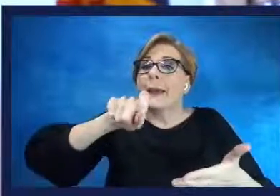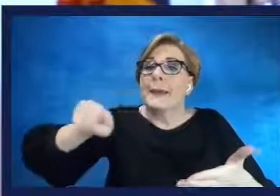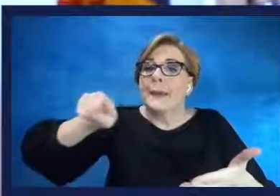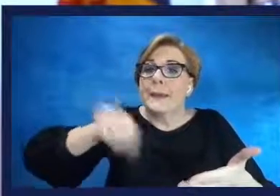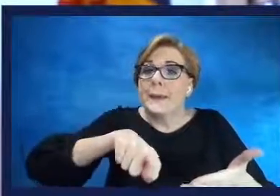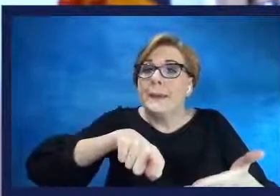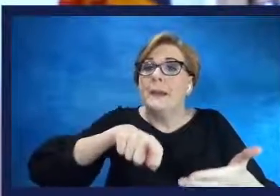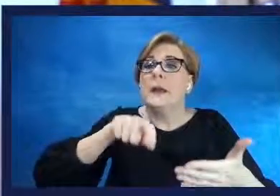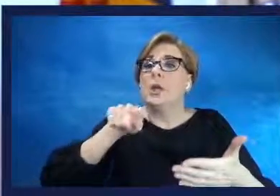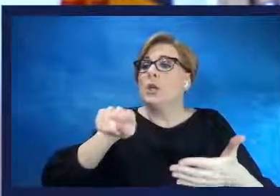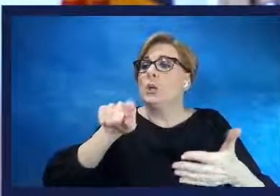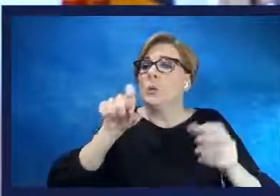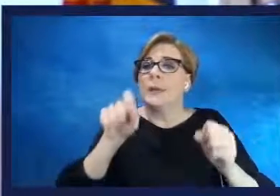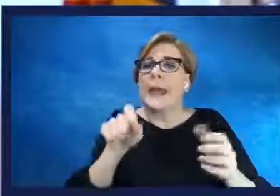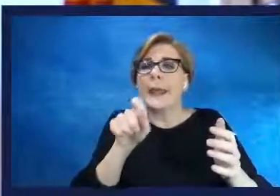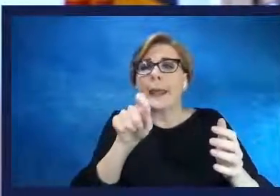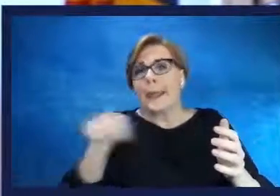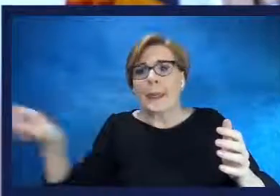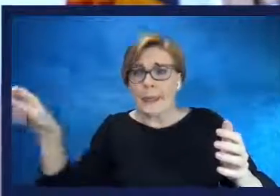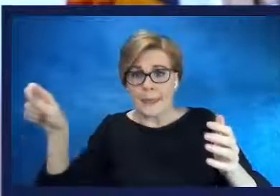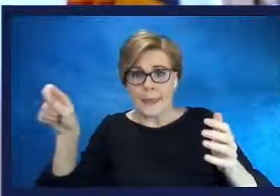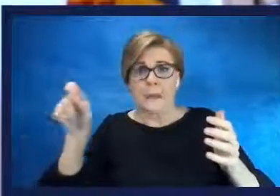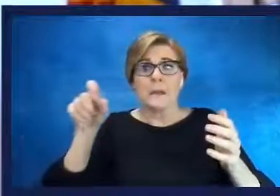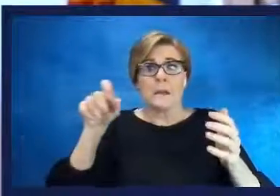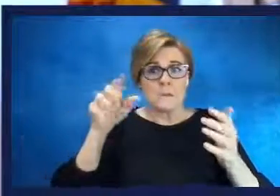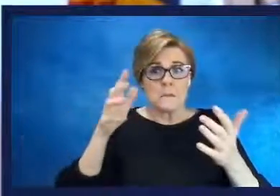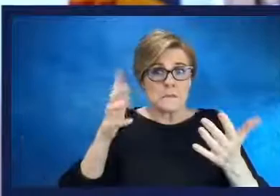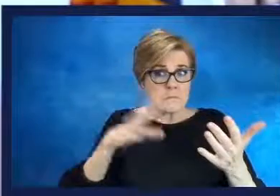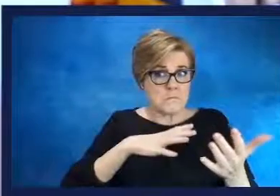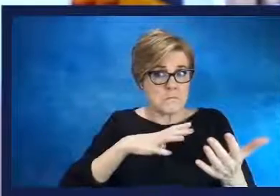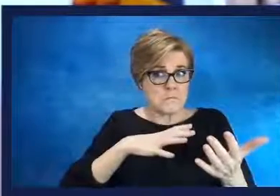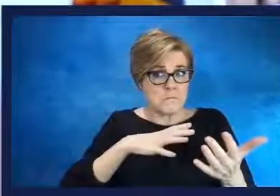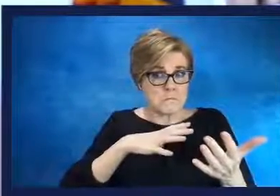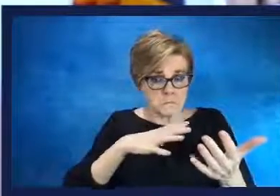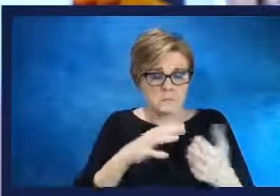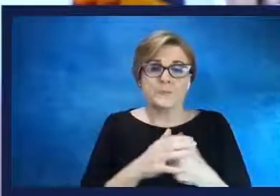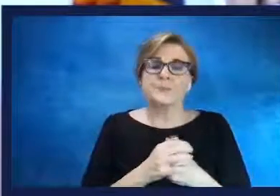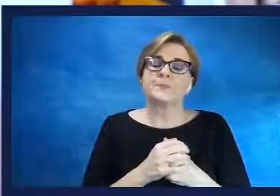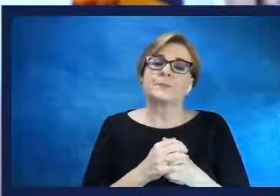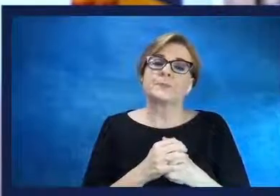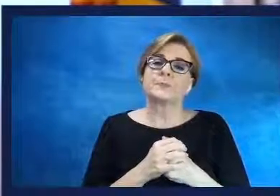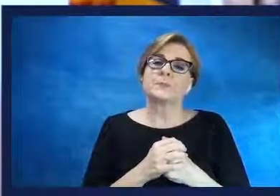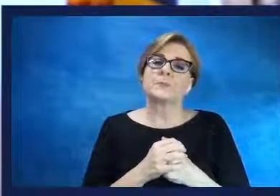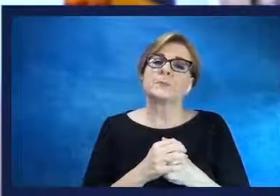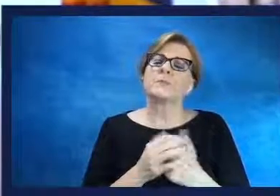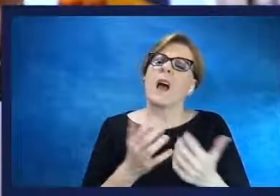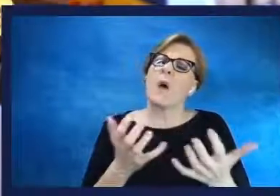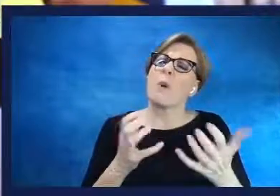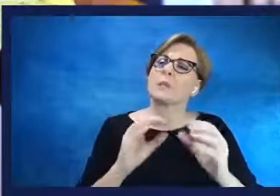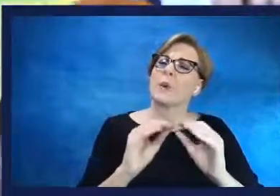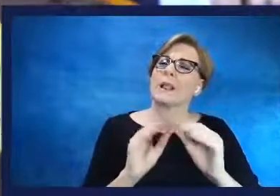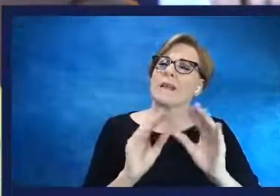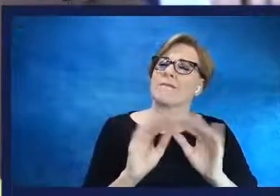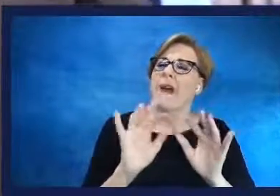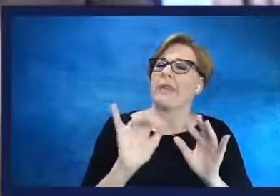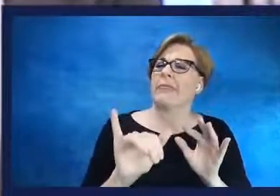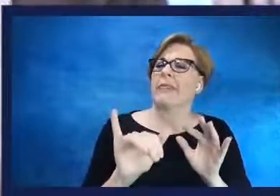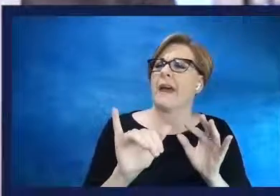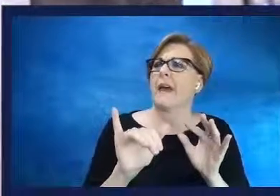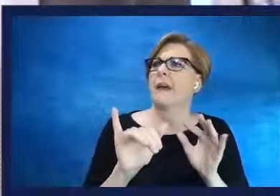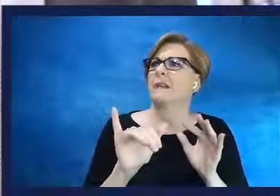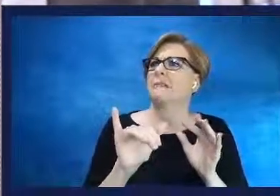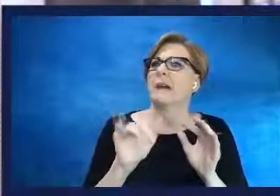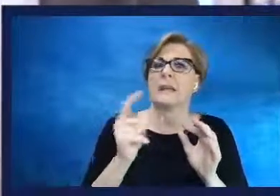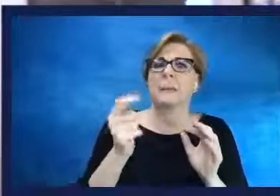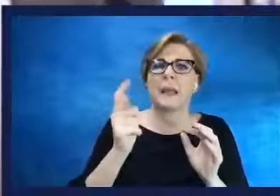may be, so that in the future we have something to match to. So I want to point that out, and we'll talk a little bit about updating voter registration as we get to the